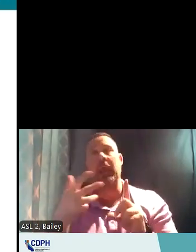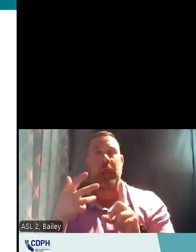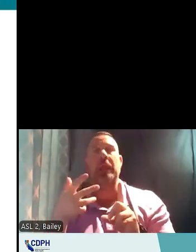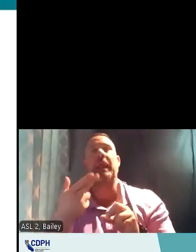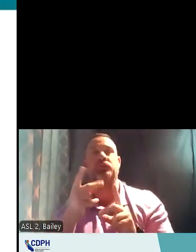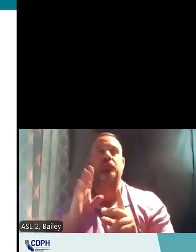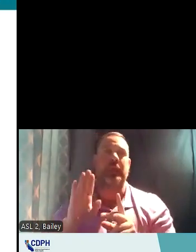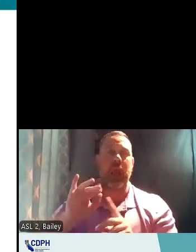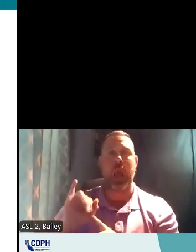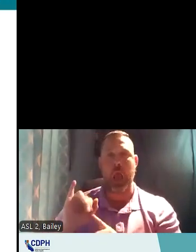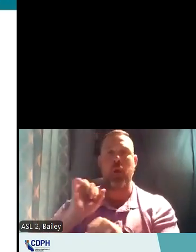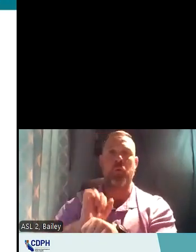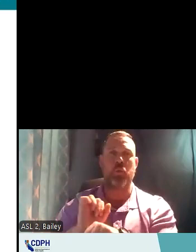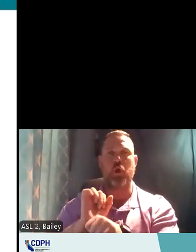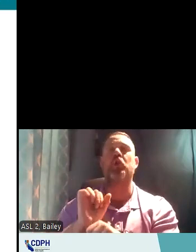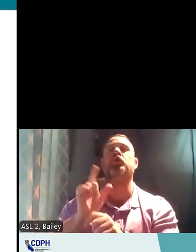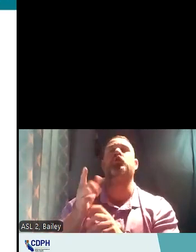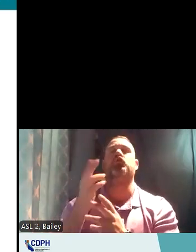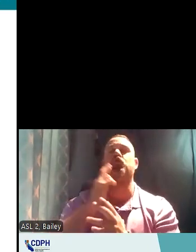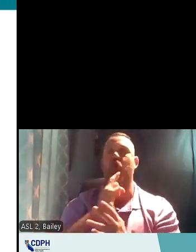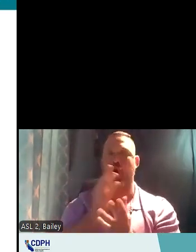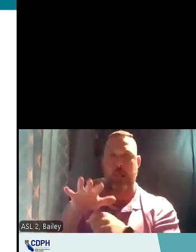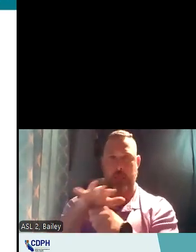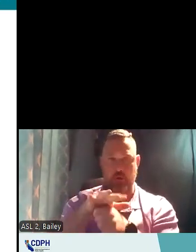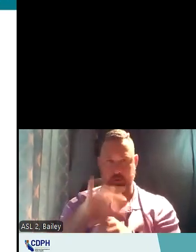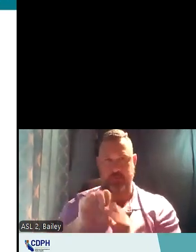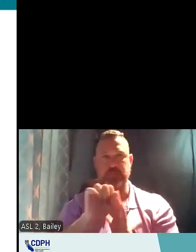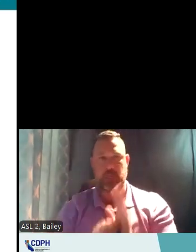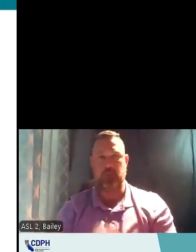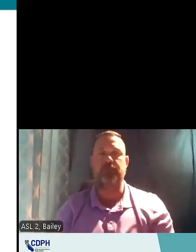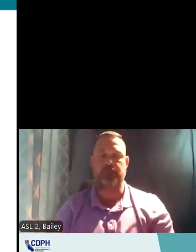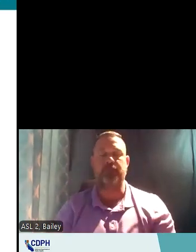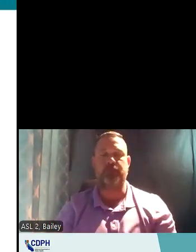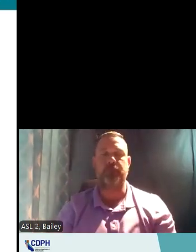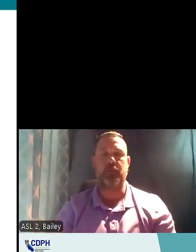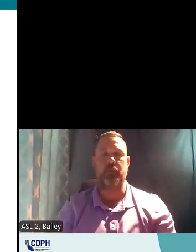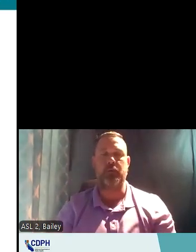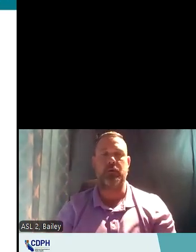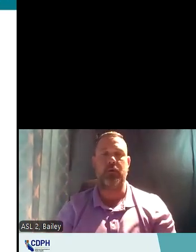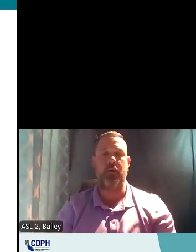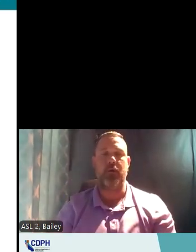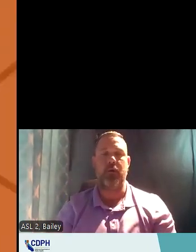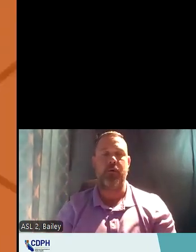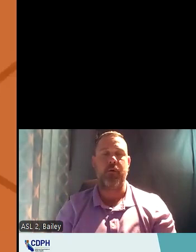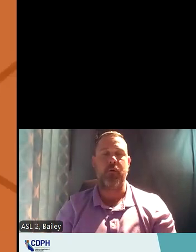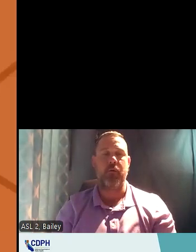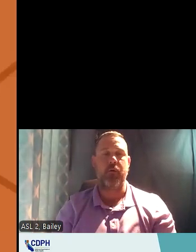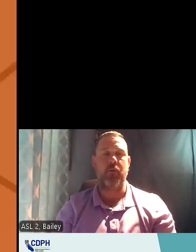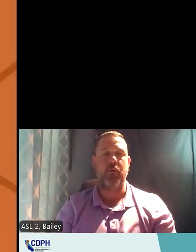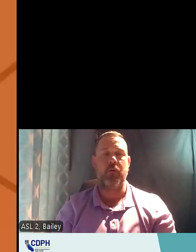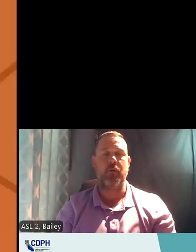to under-reached communities and rural regions of the state. Next slide, please.